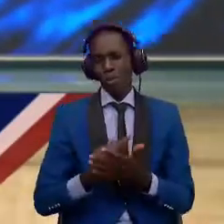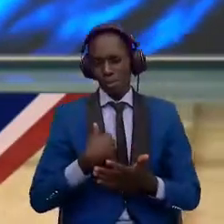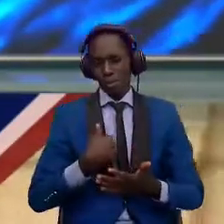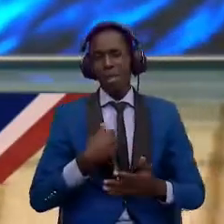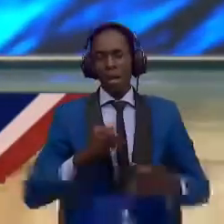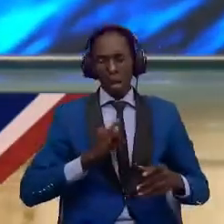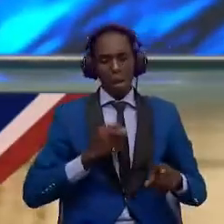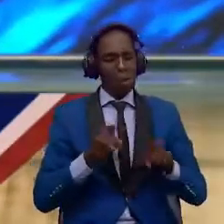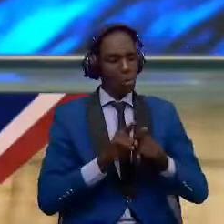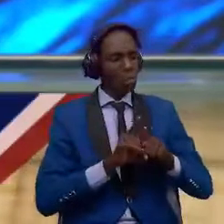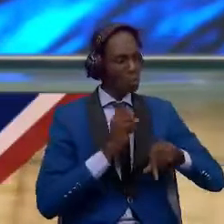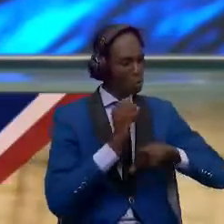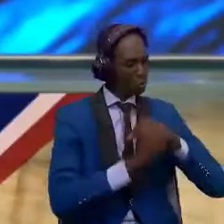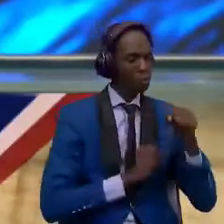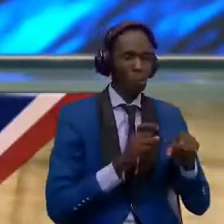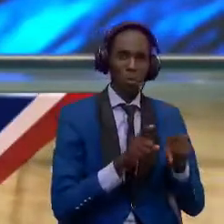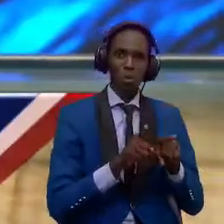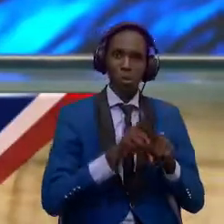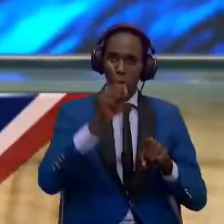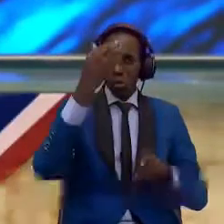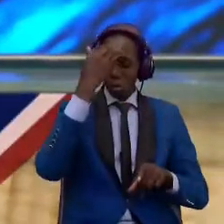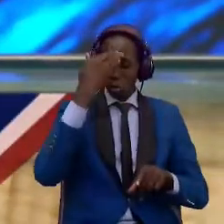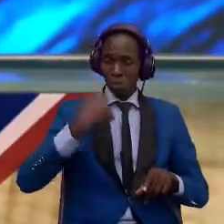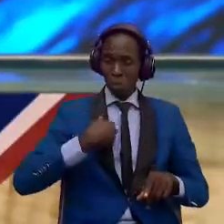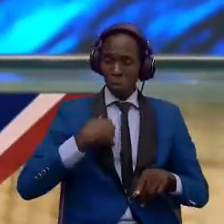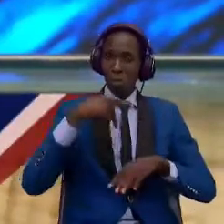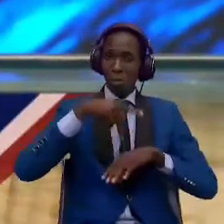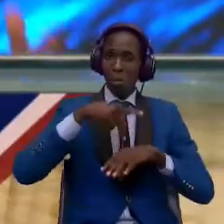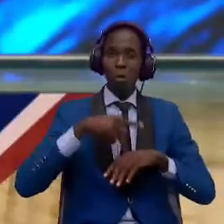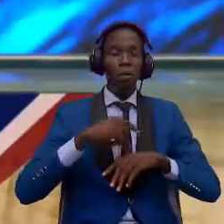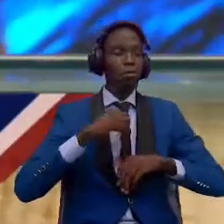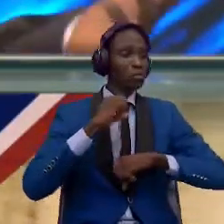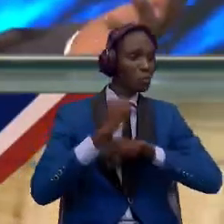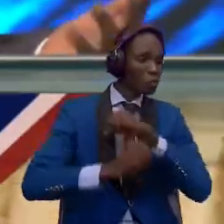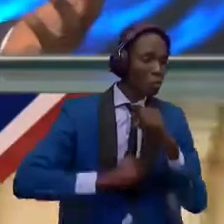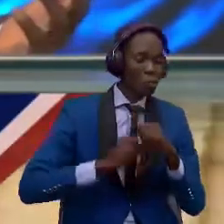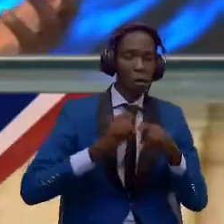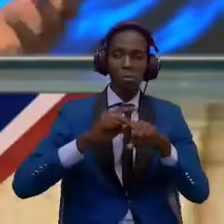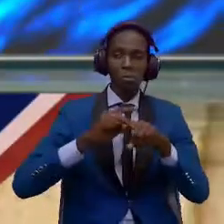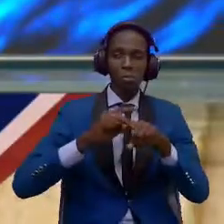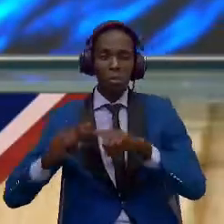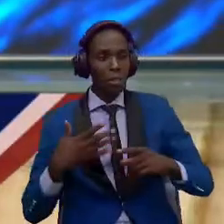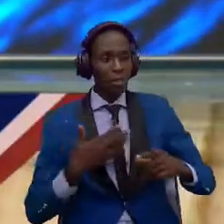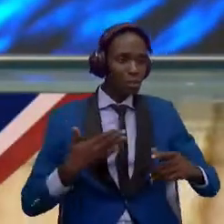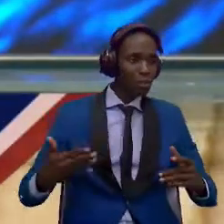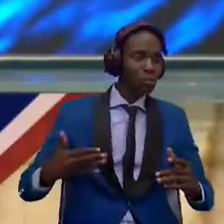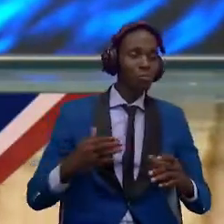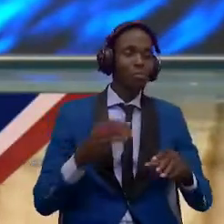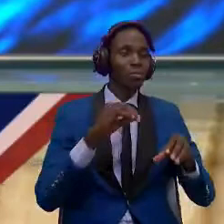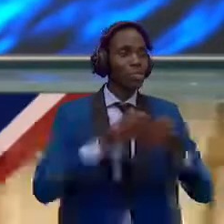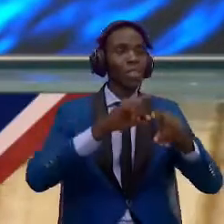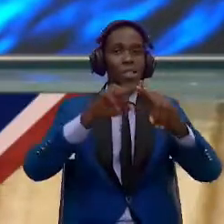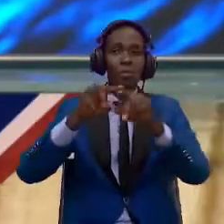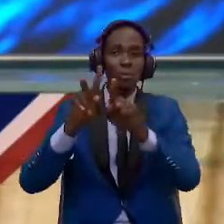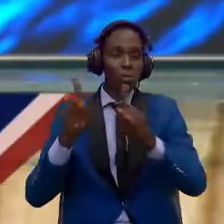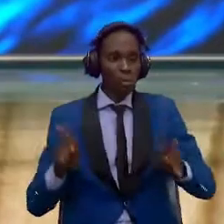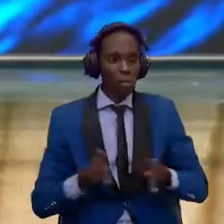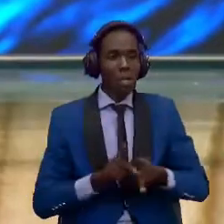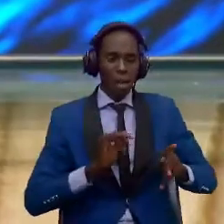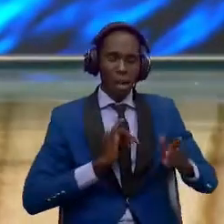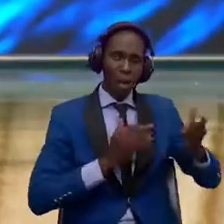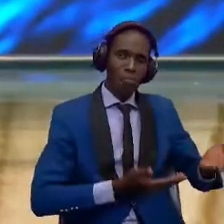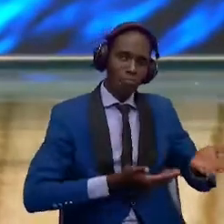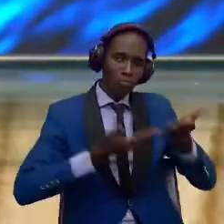too. You know my persecutions, and you know my adversity, and you know the thing I've gone through, and I'm taking it to you